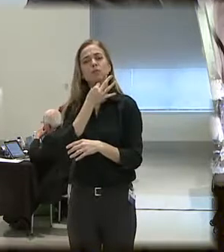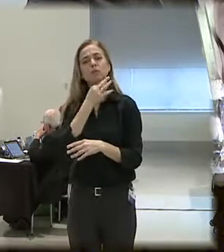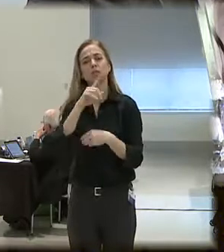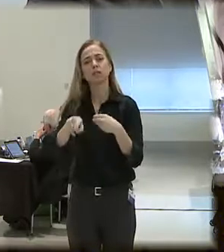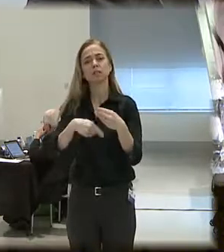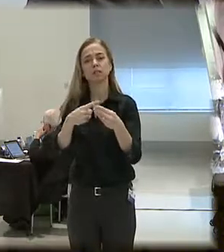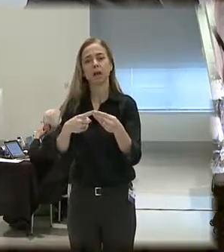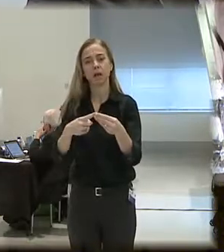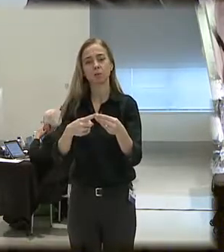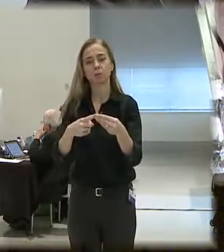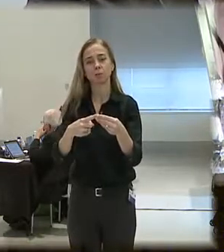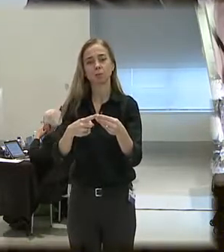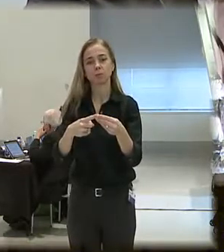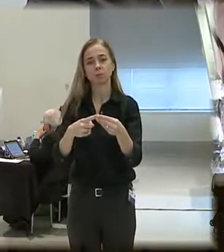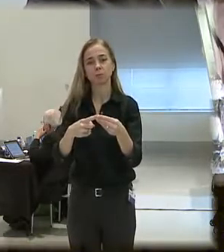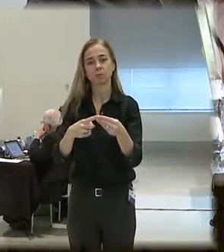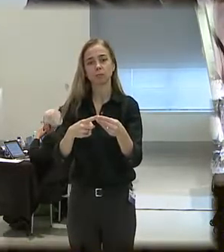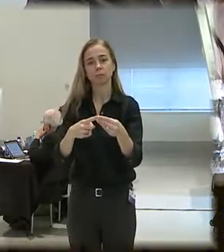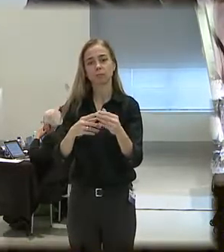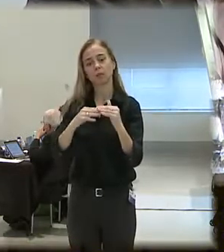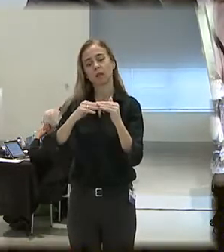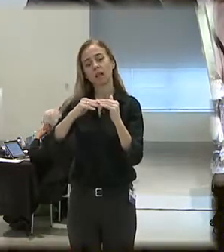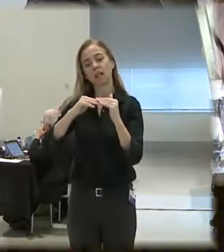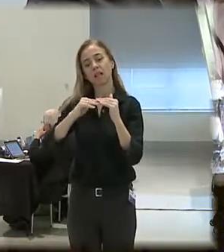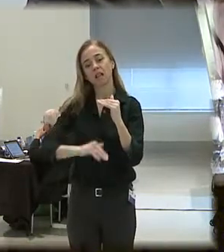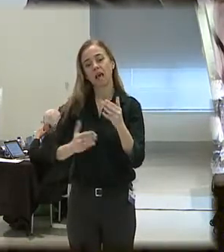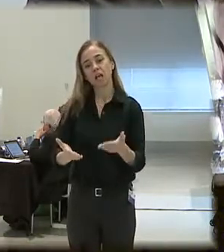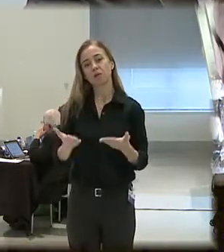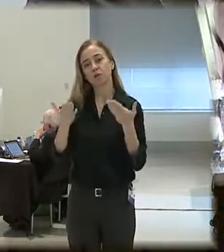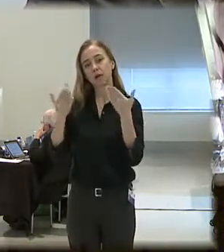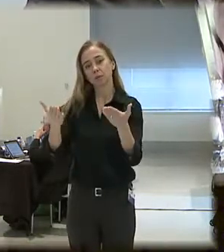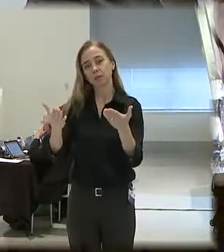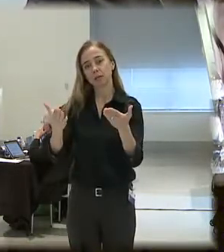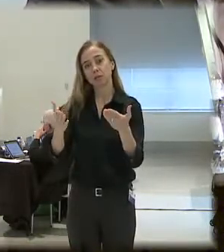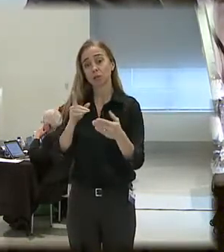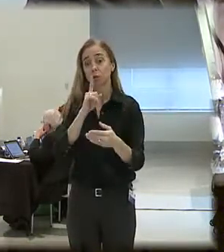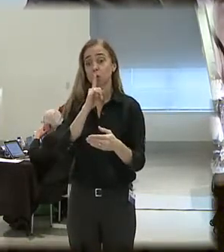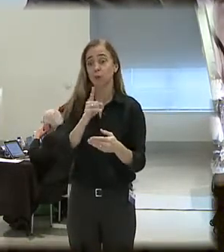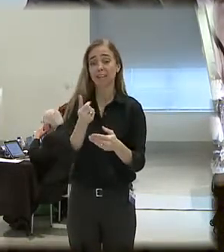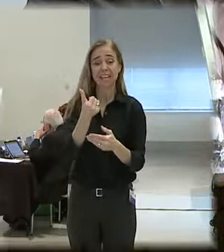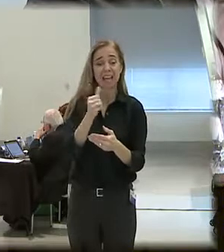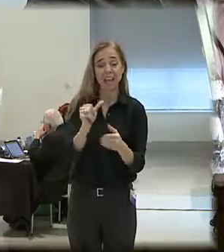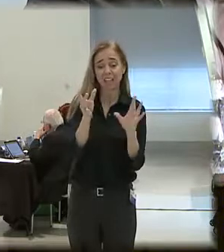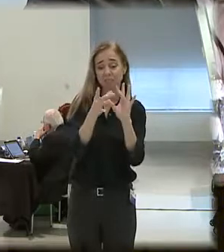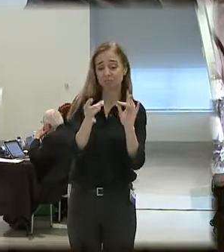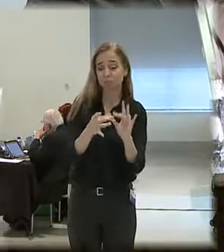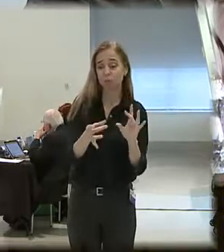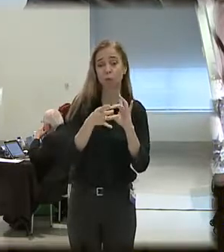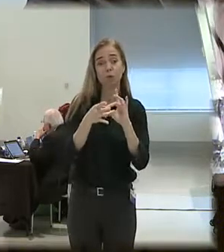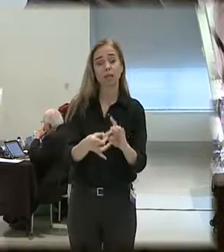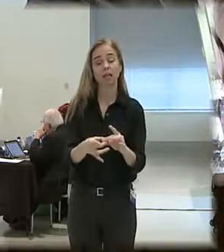about lack of a recommendation or really any testimony about